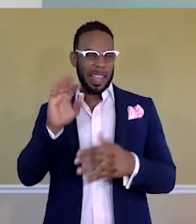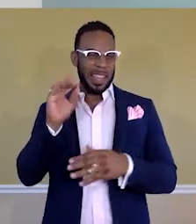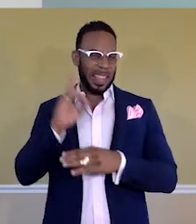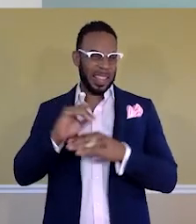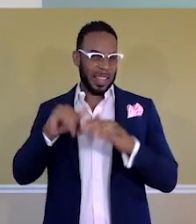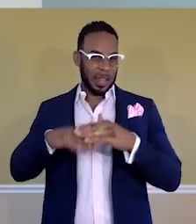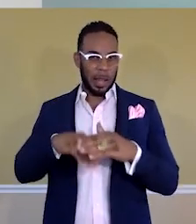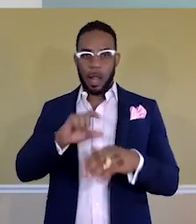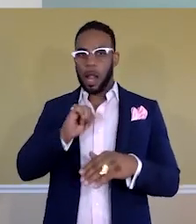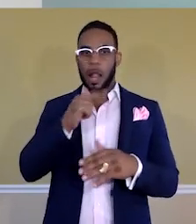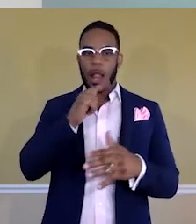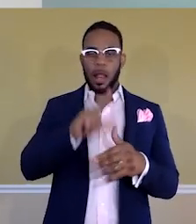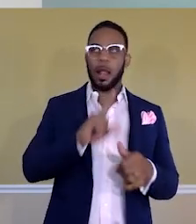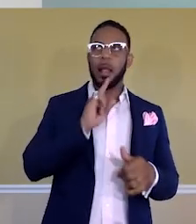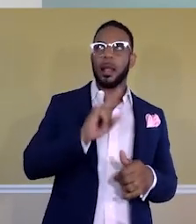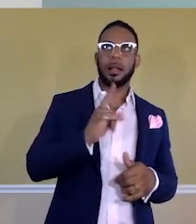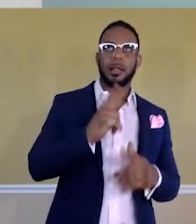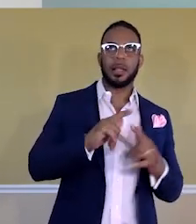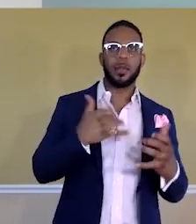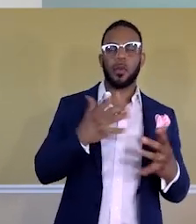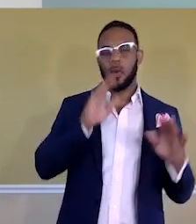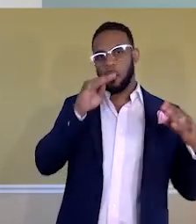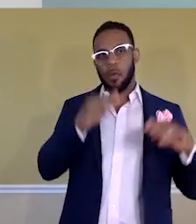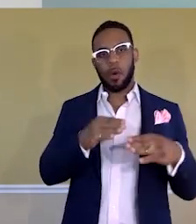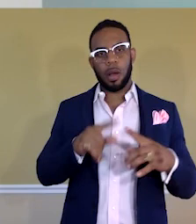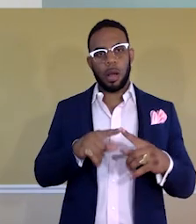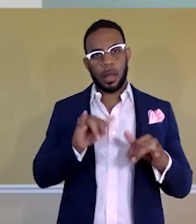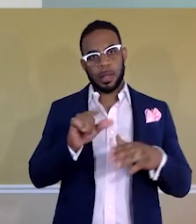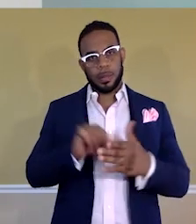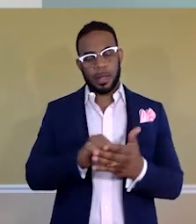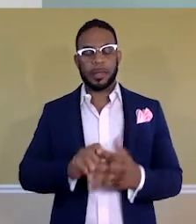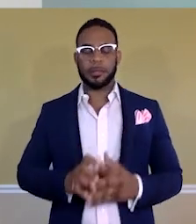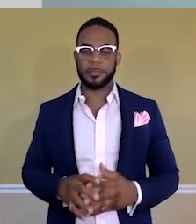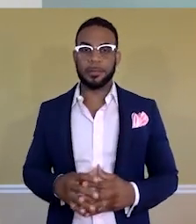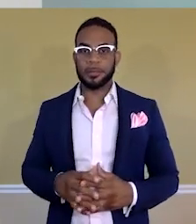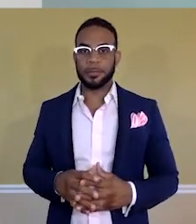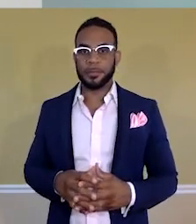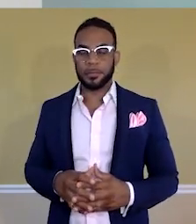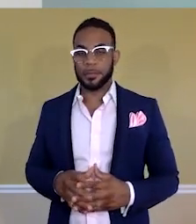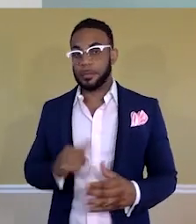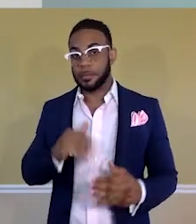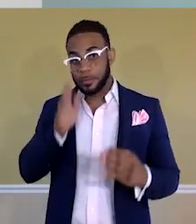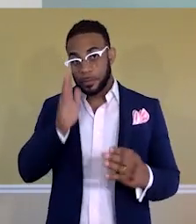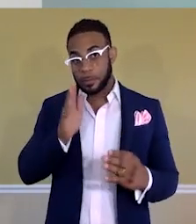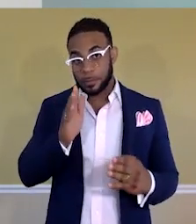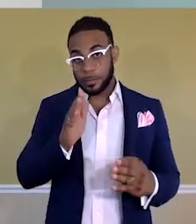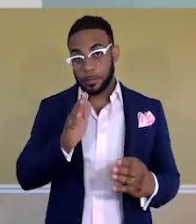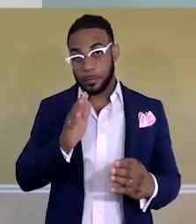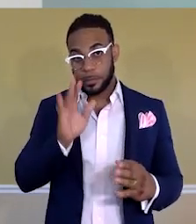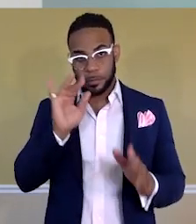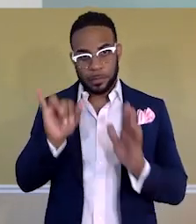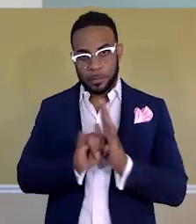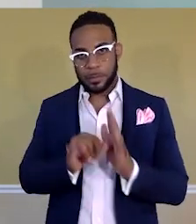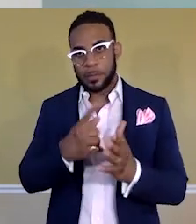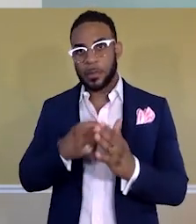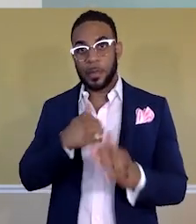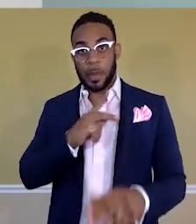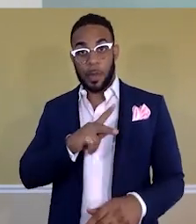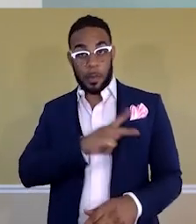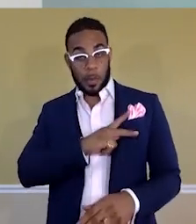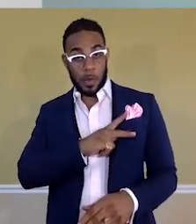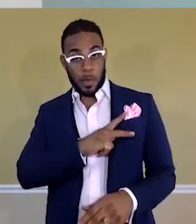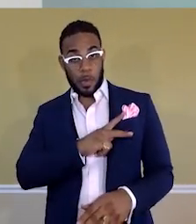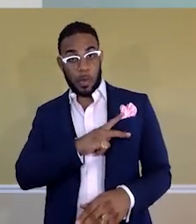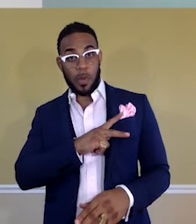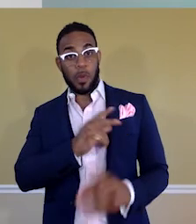the other letters are the things that we want to focus on this page. I'm gonna identify what my personal